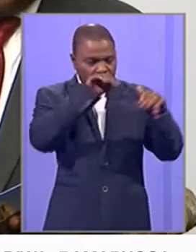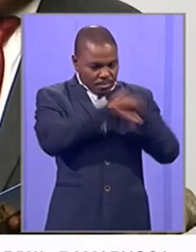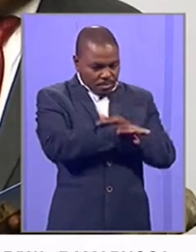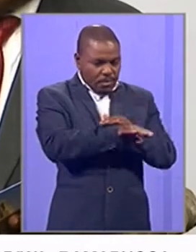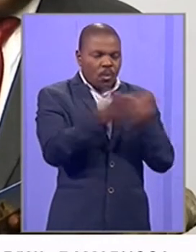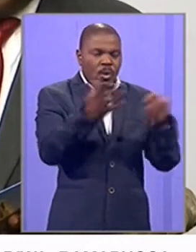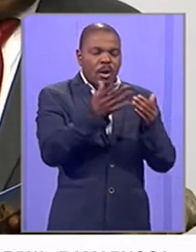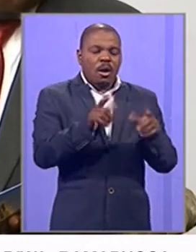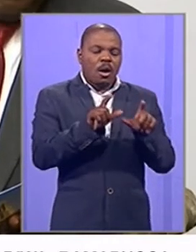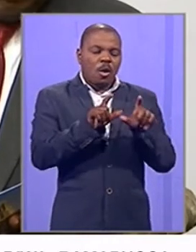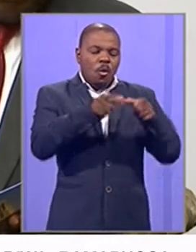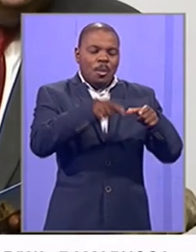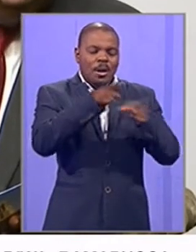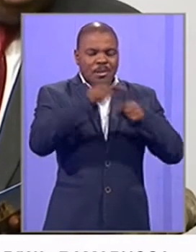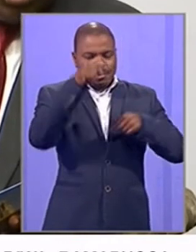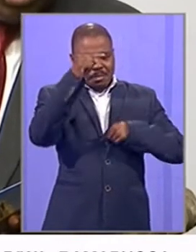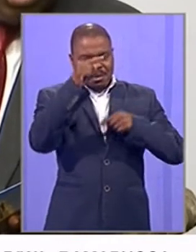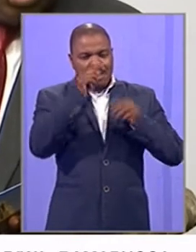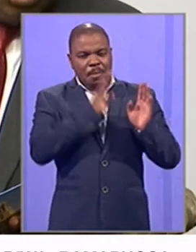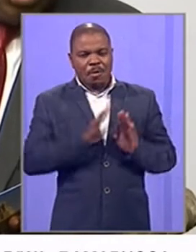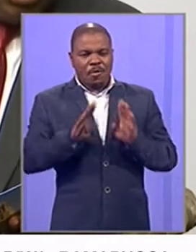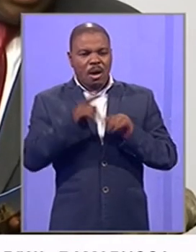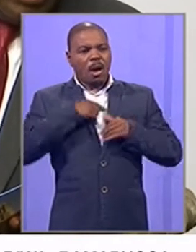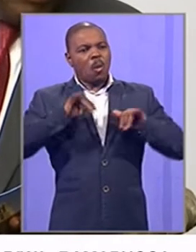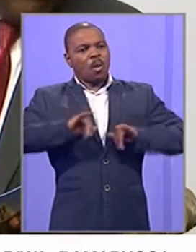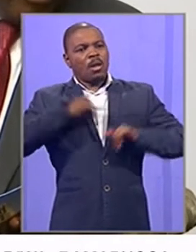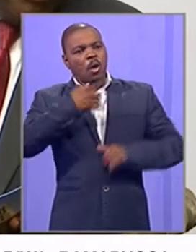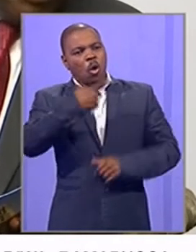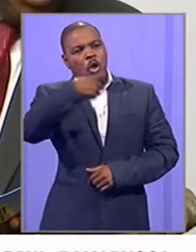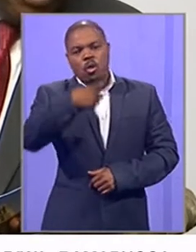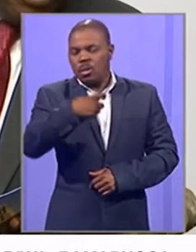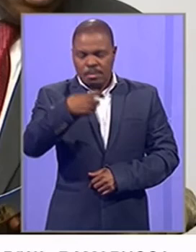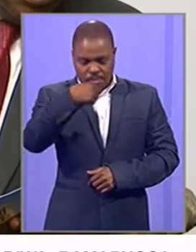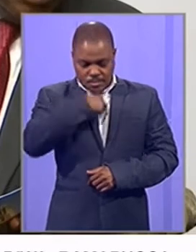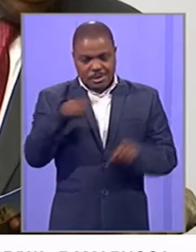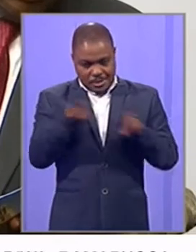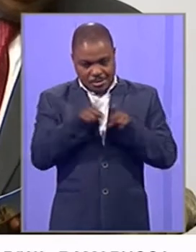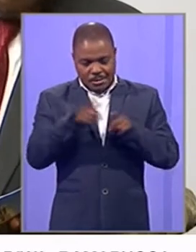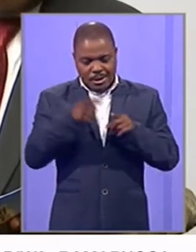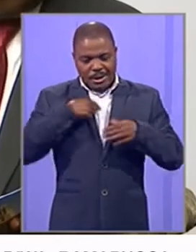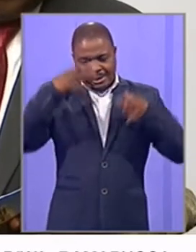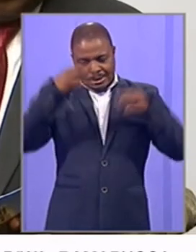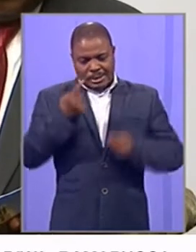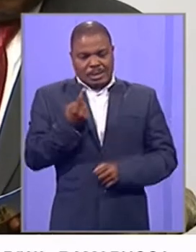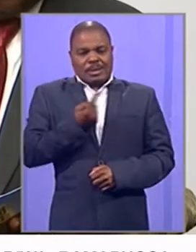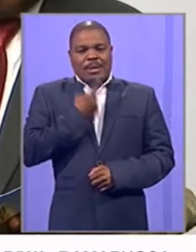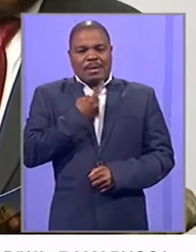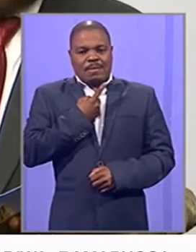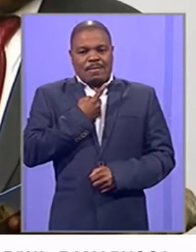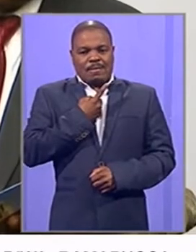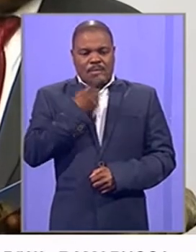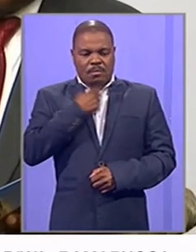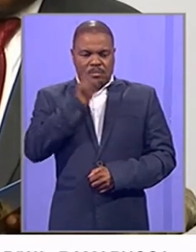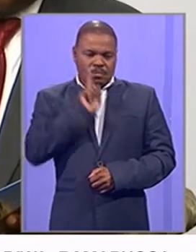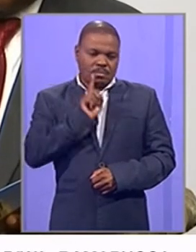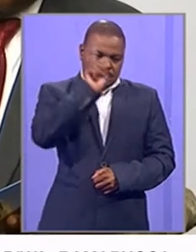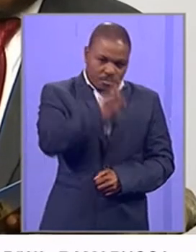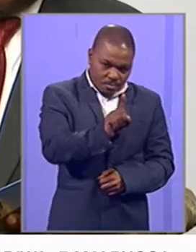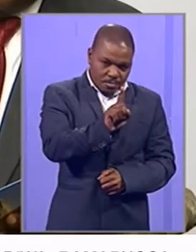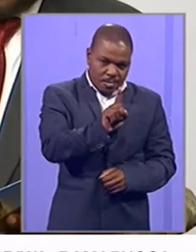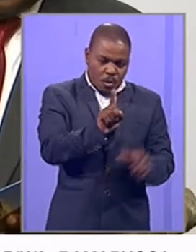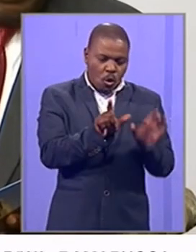Commission and not wait to be called. And I have opted not to be called, but to